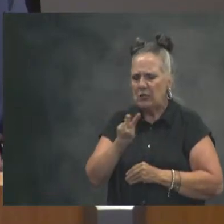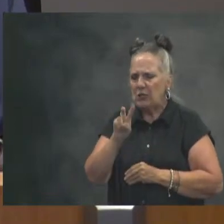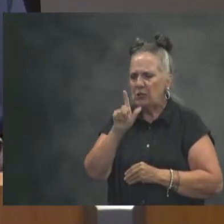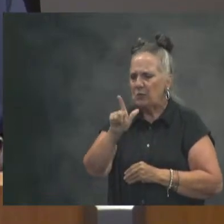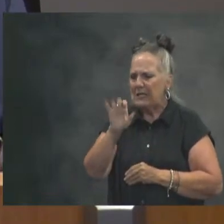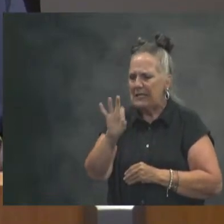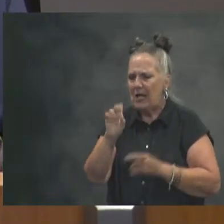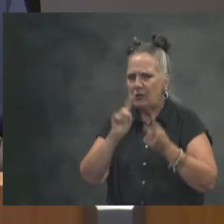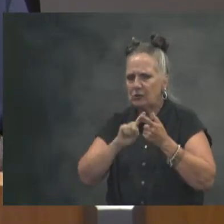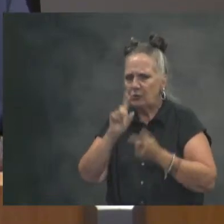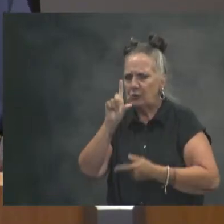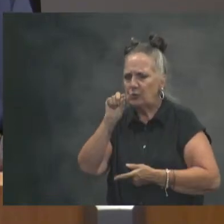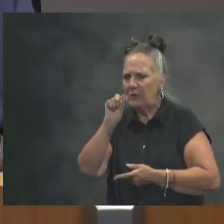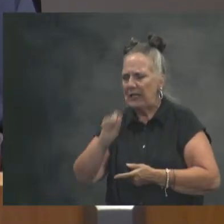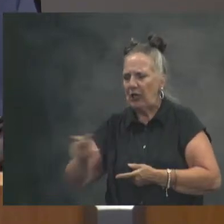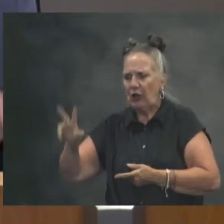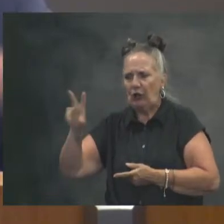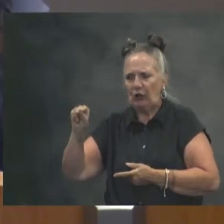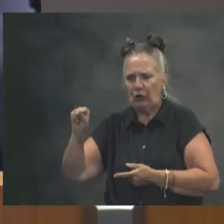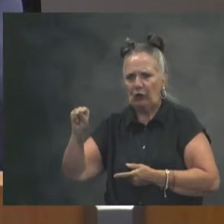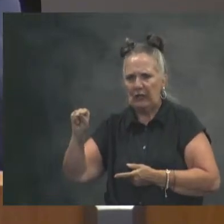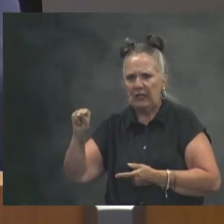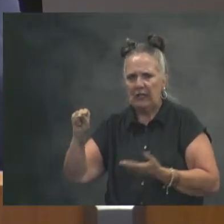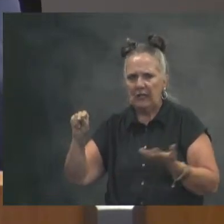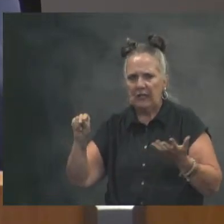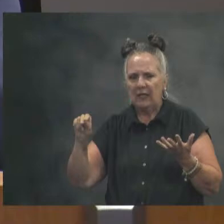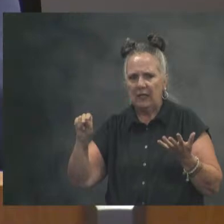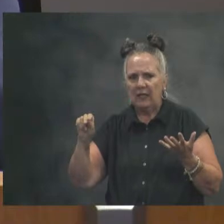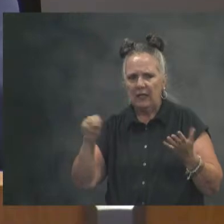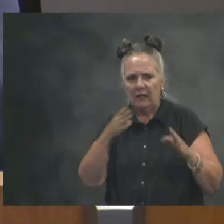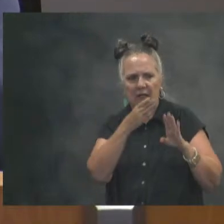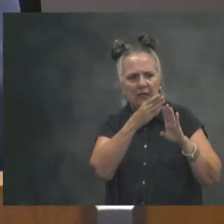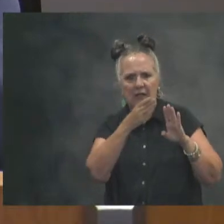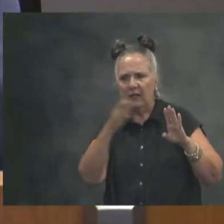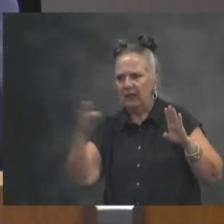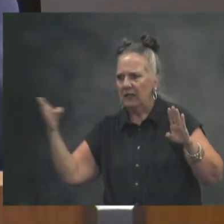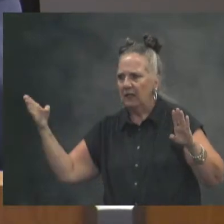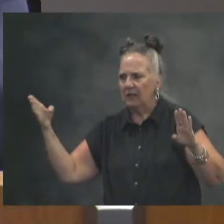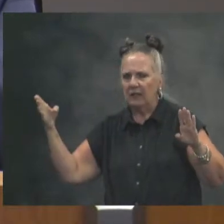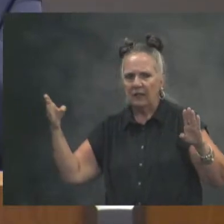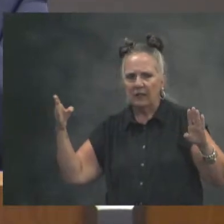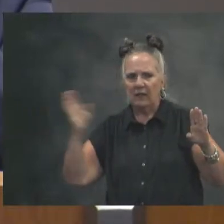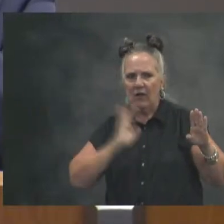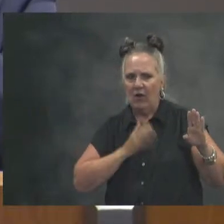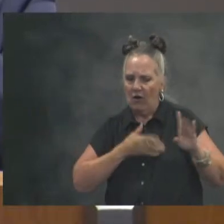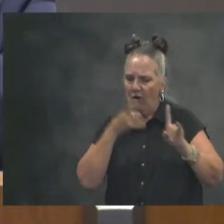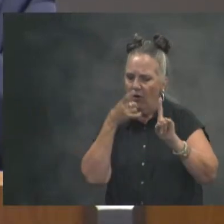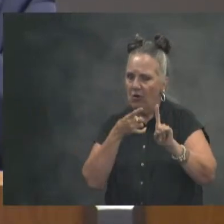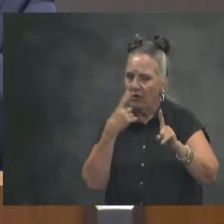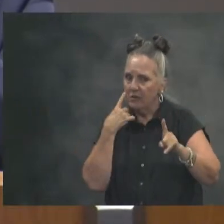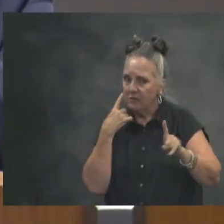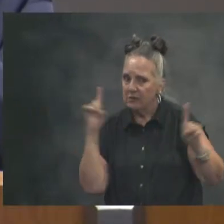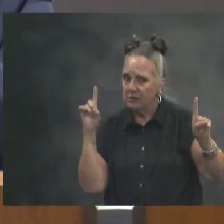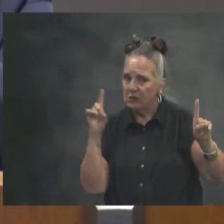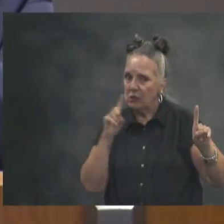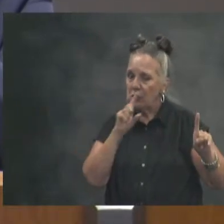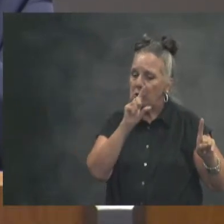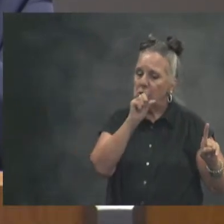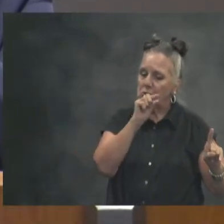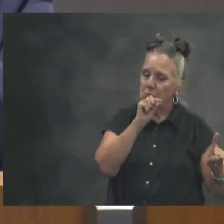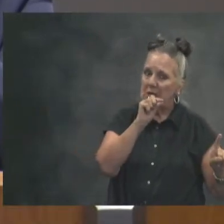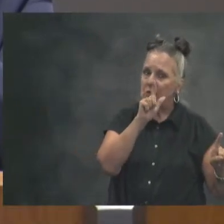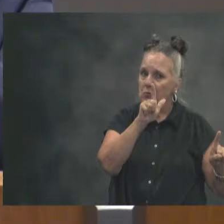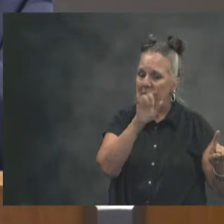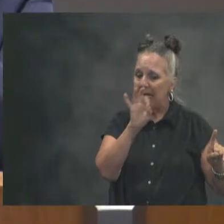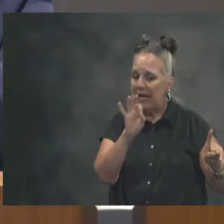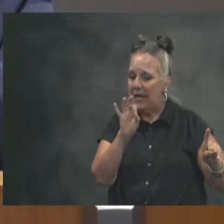much across the board. Some of them, well, yeah, pretty much across the board where our goals are to be achieved by the 29-30 year.